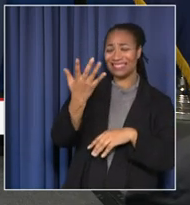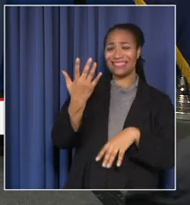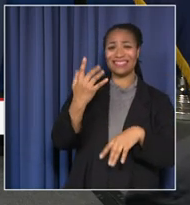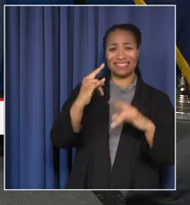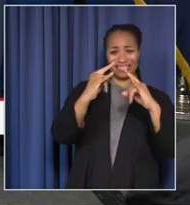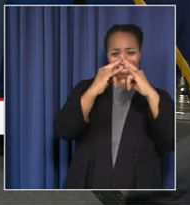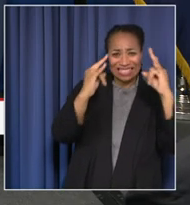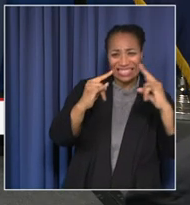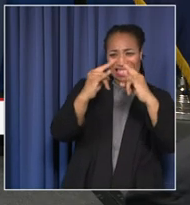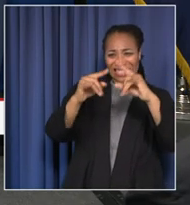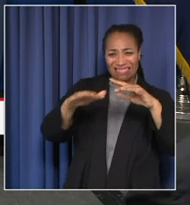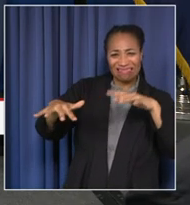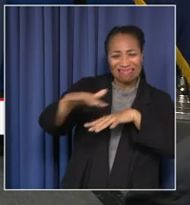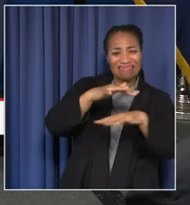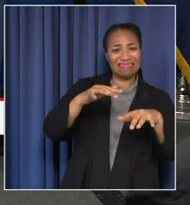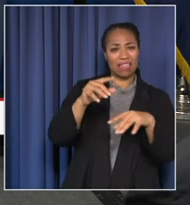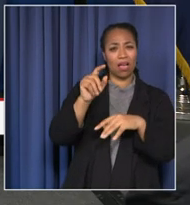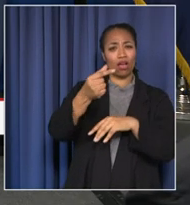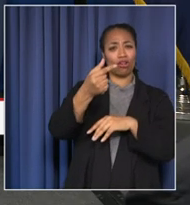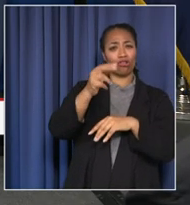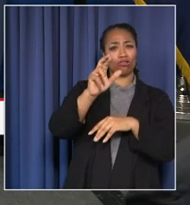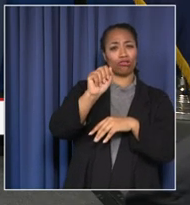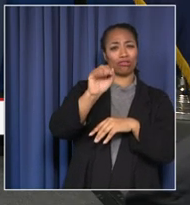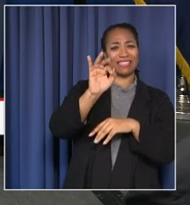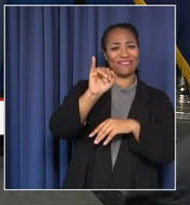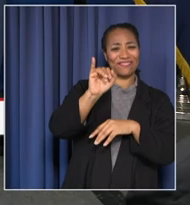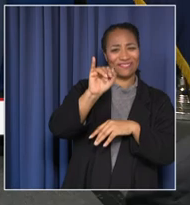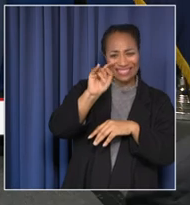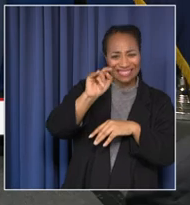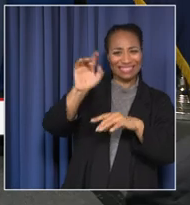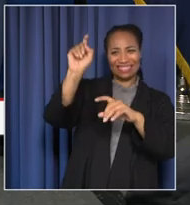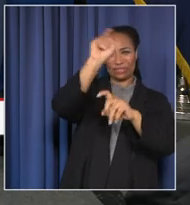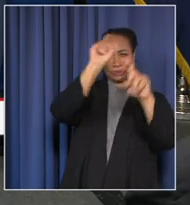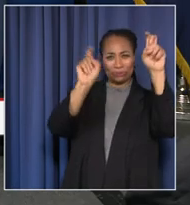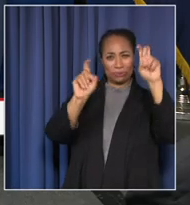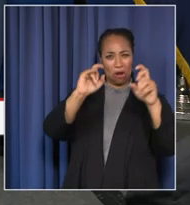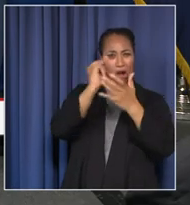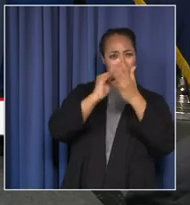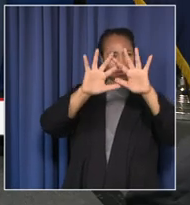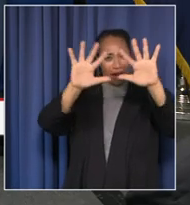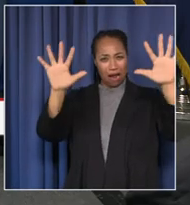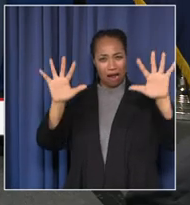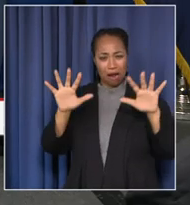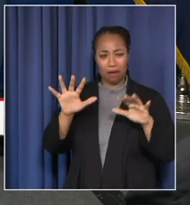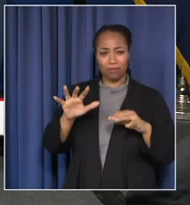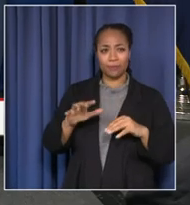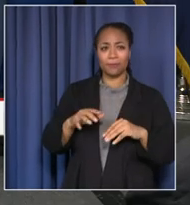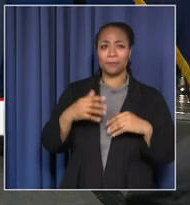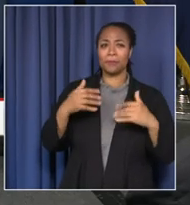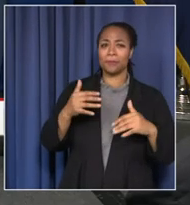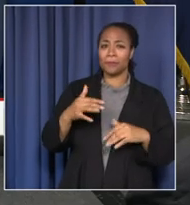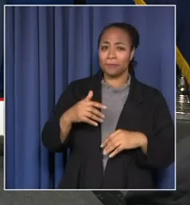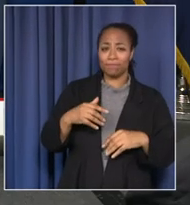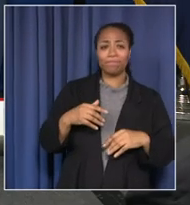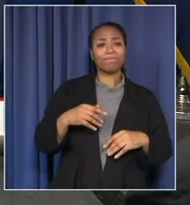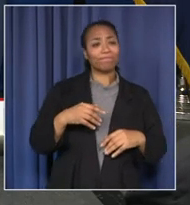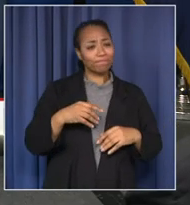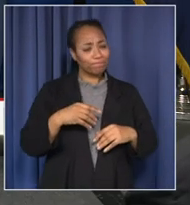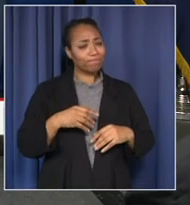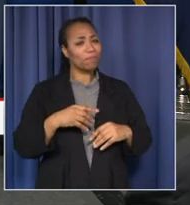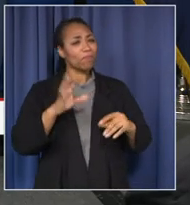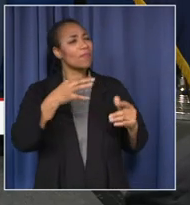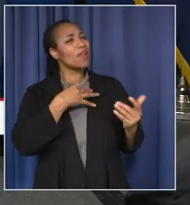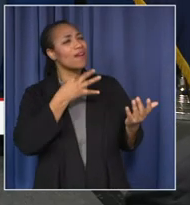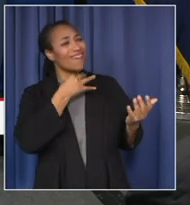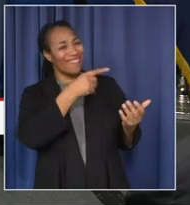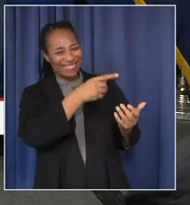to work with the president on issues of mutual concern, including beautifying the city. Are these the issues that you discussed?